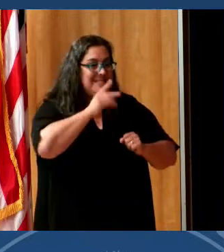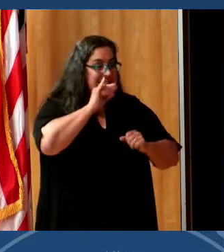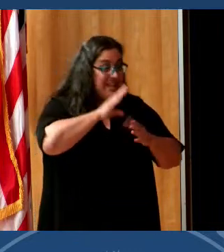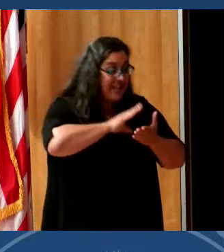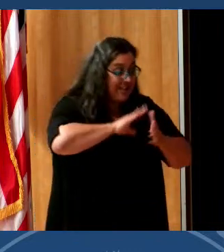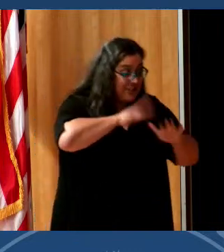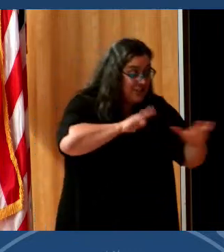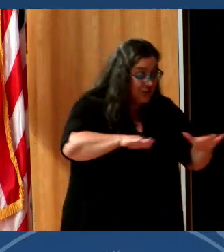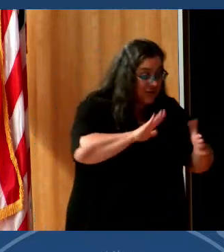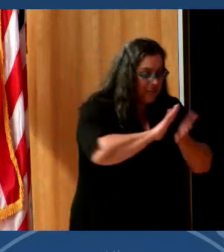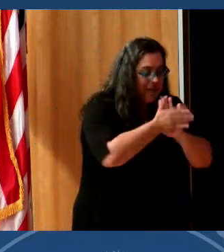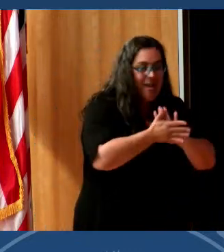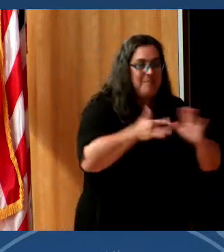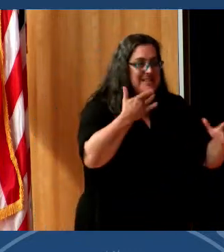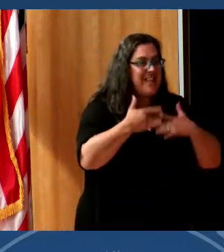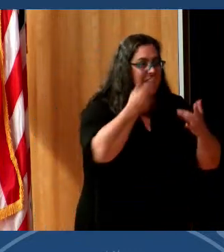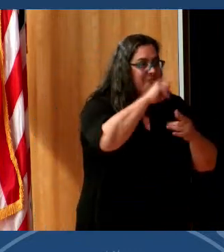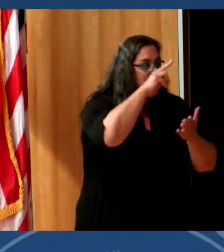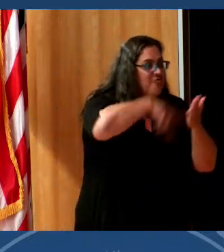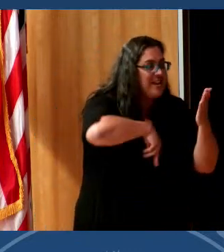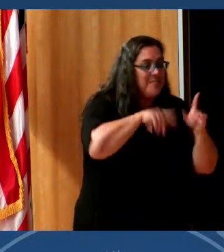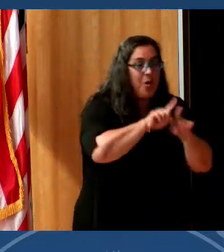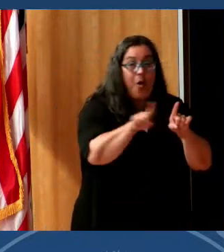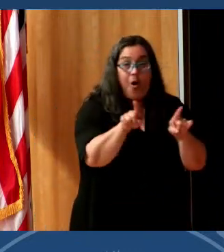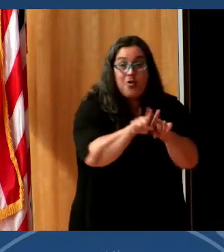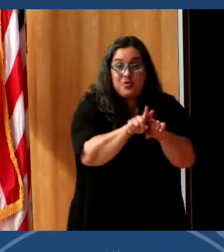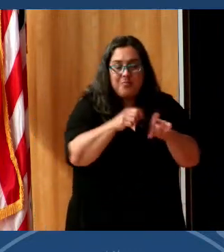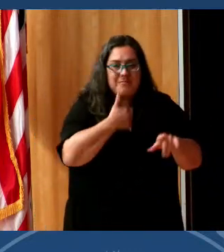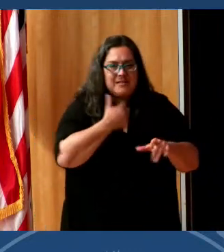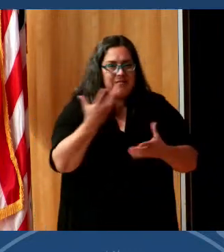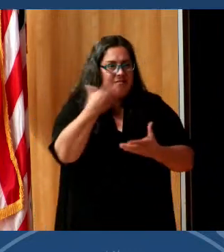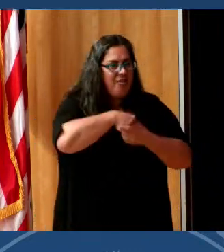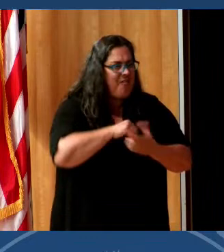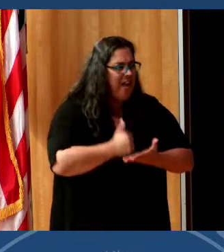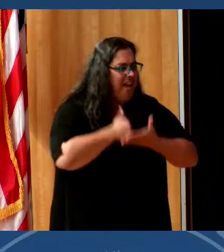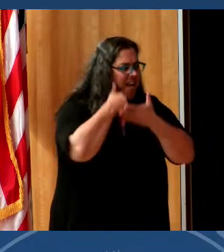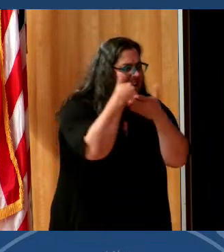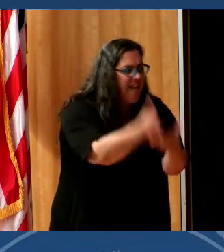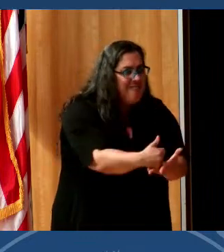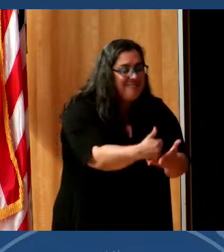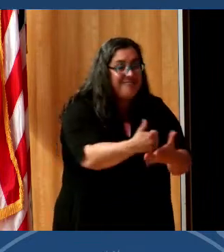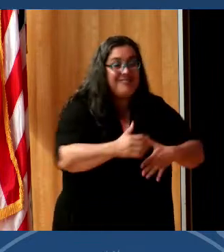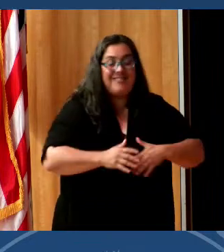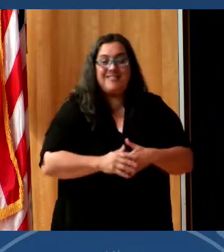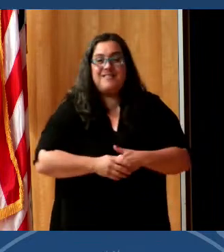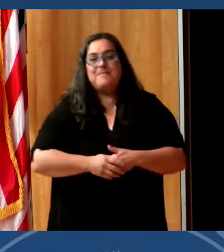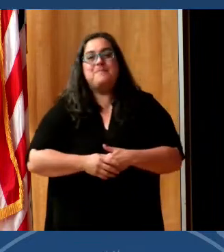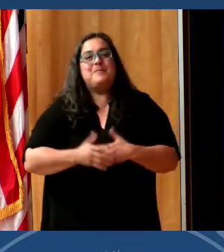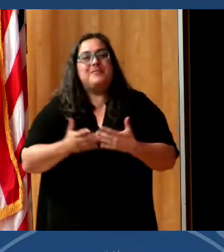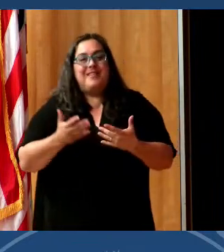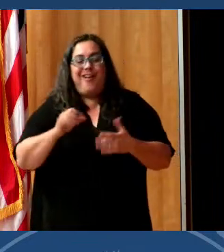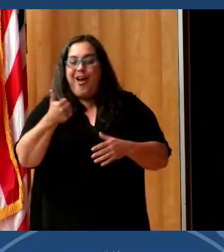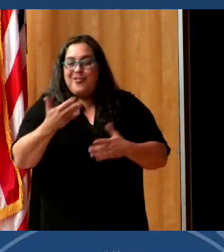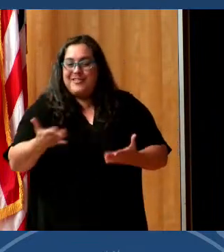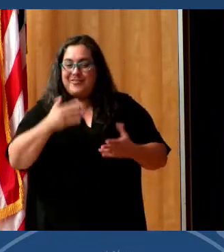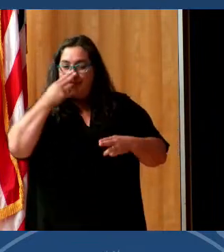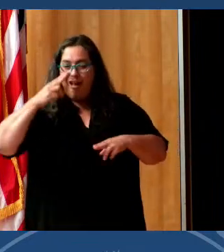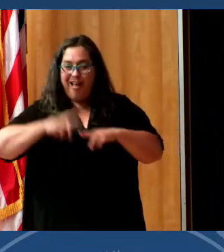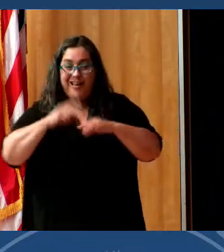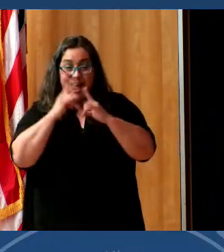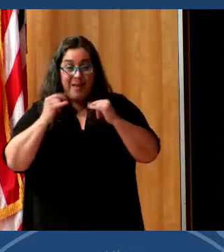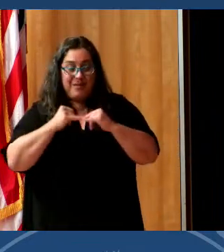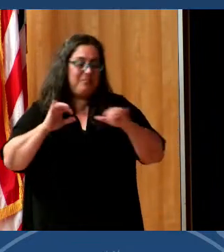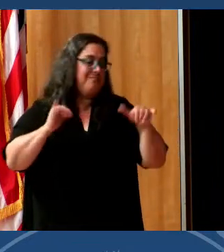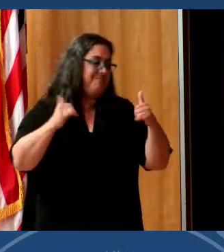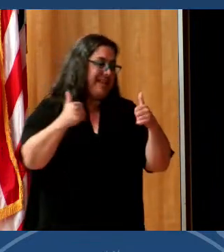but also to be able to help them with this stepping stone in their life. Other things that we had fun at camp doing were